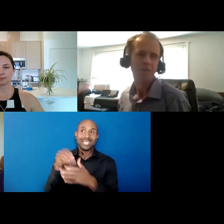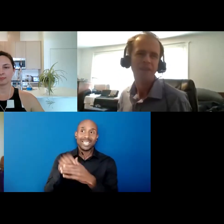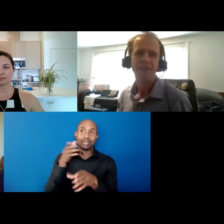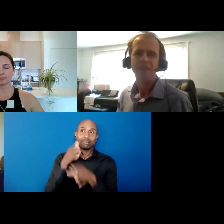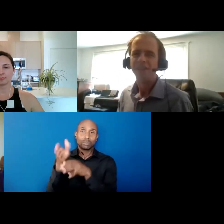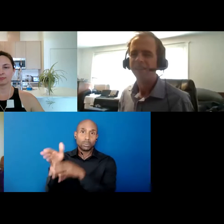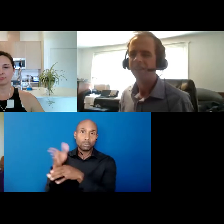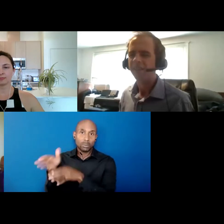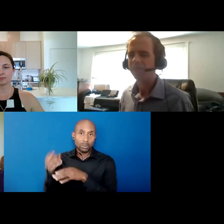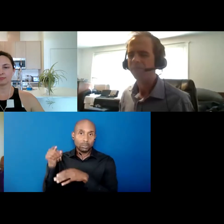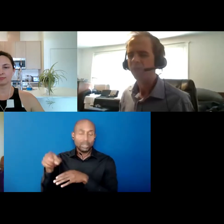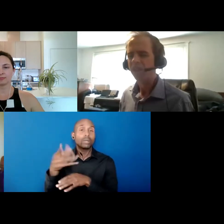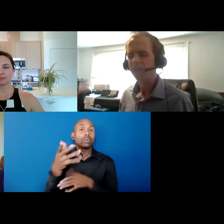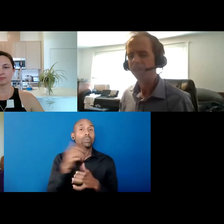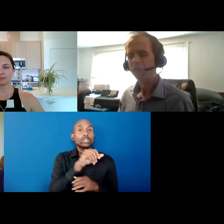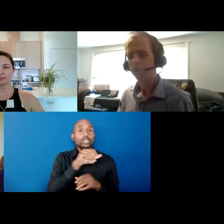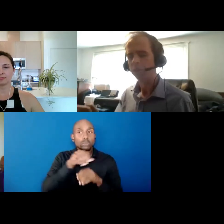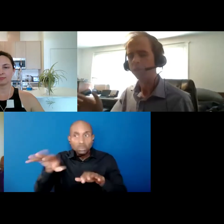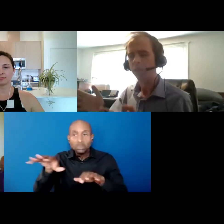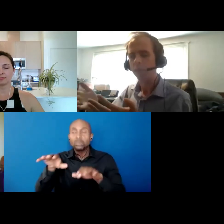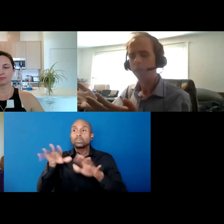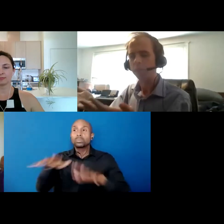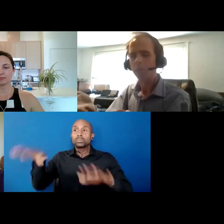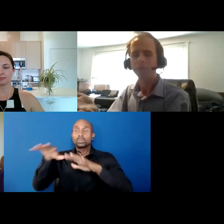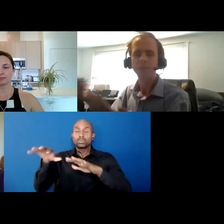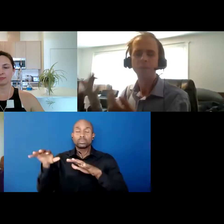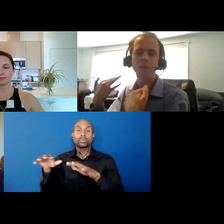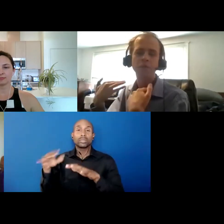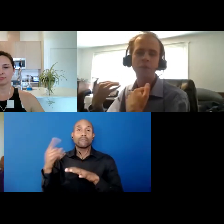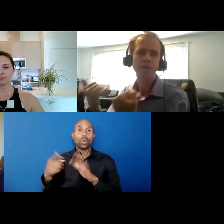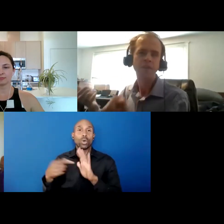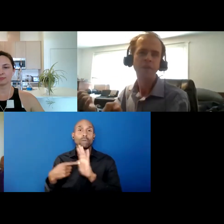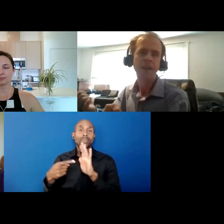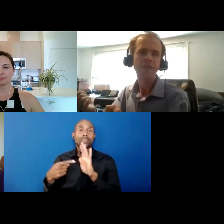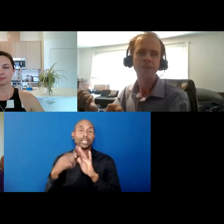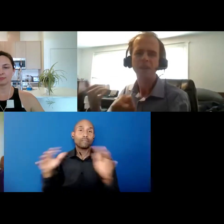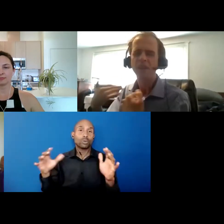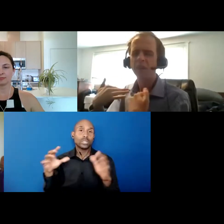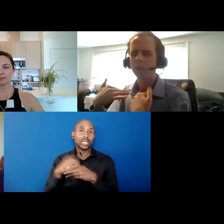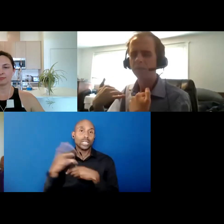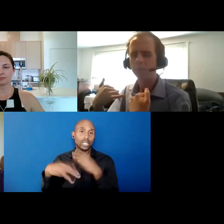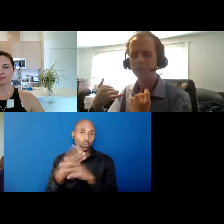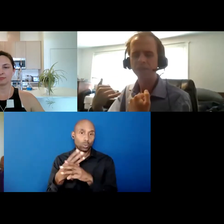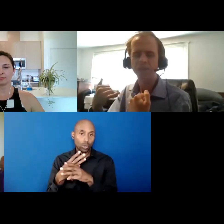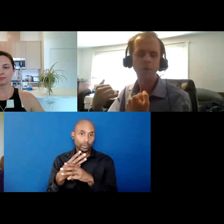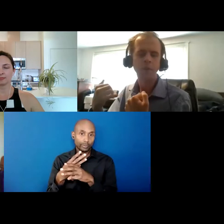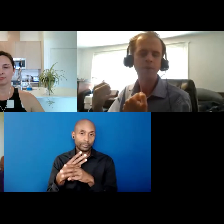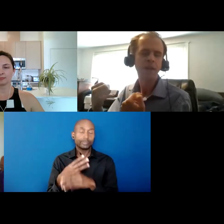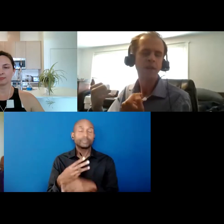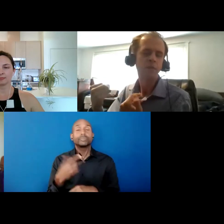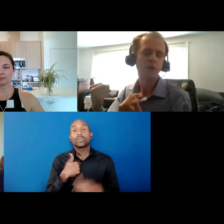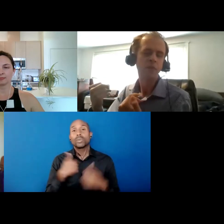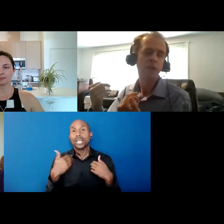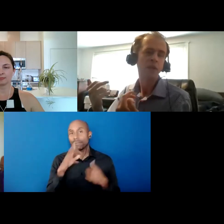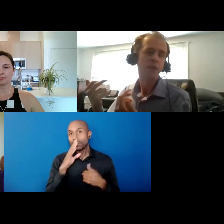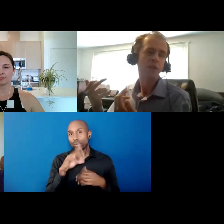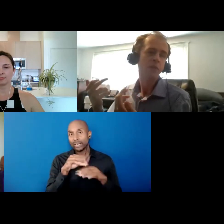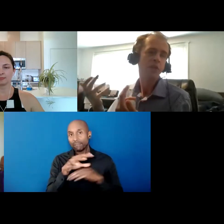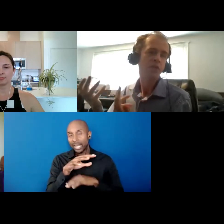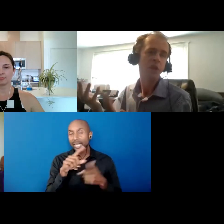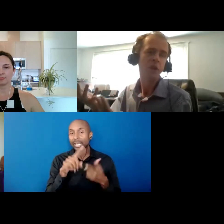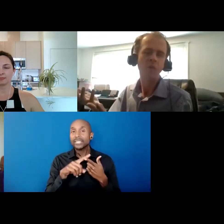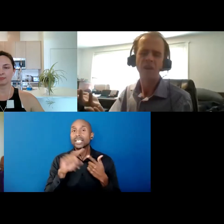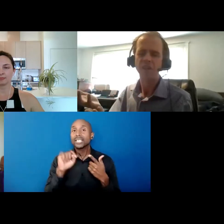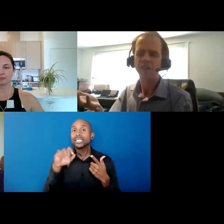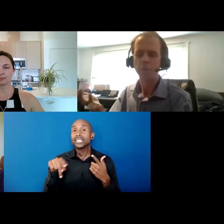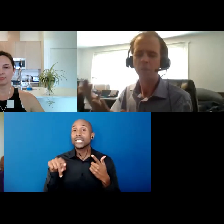world. And in terms of how we support this, well, through direct advice, we have tip sheets on our website. One we did a few